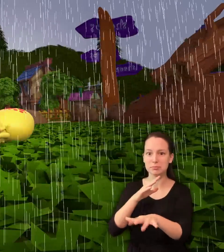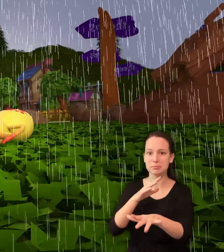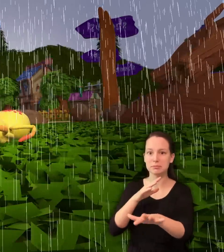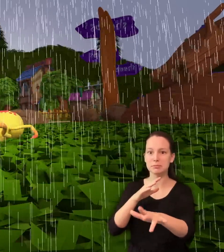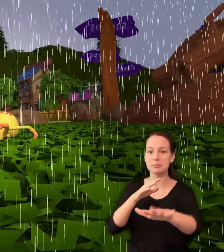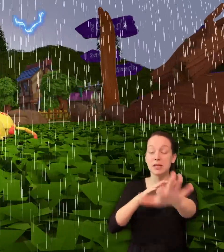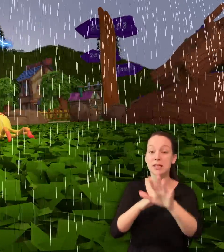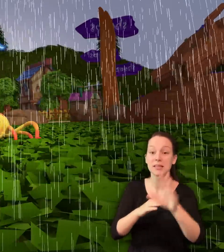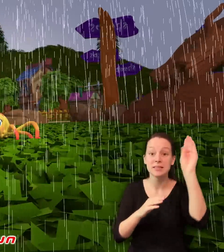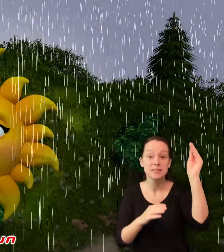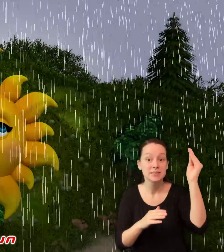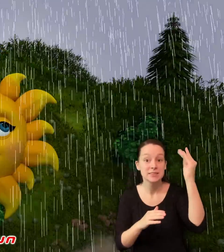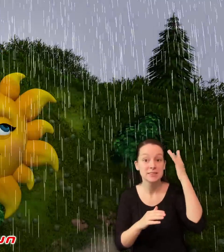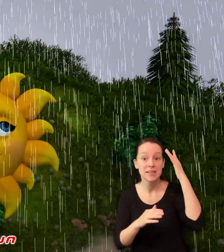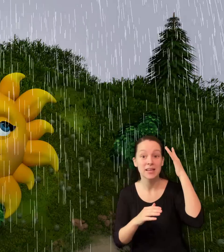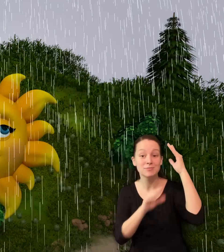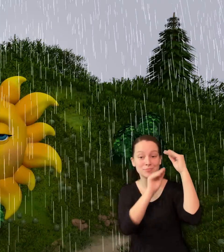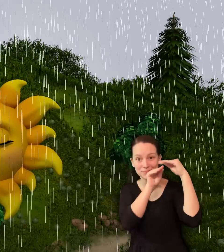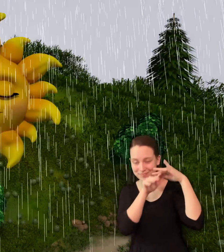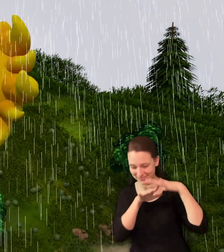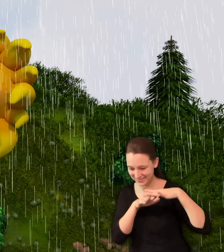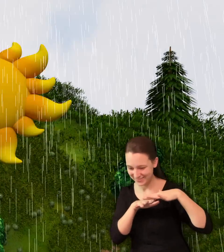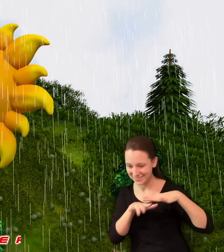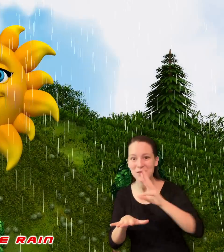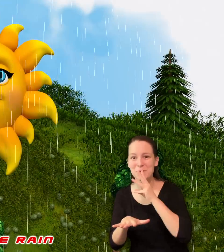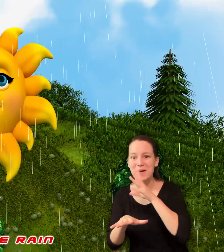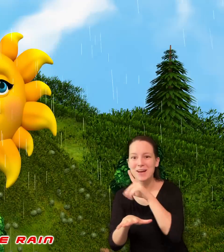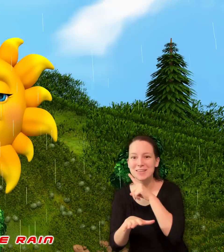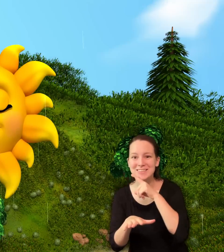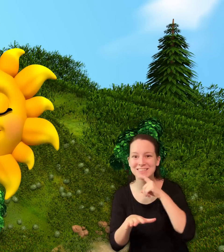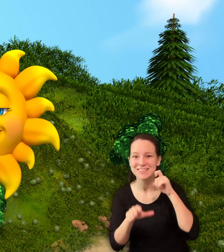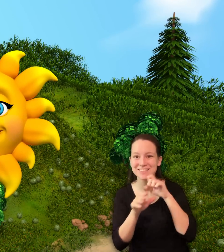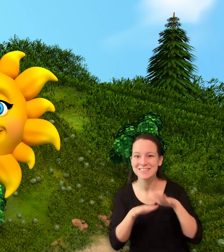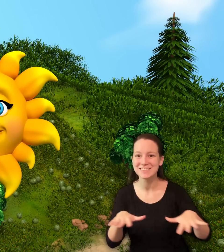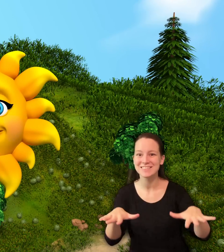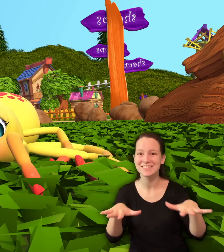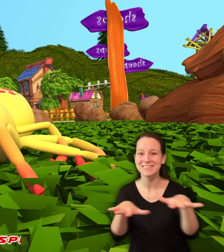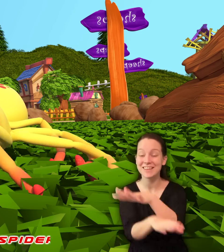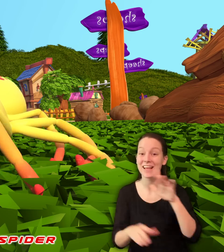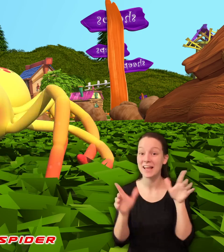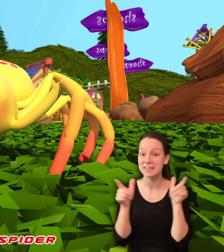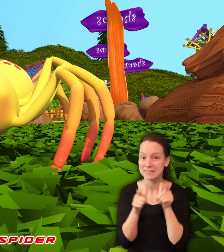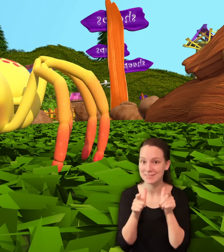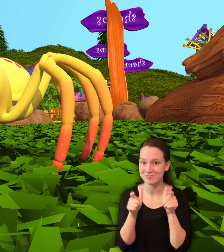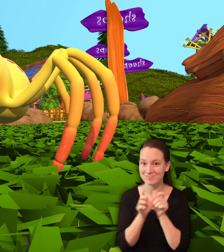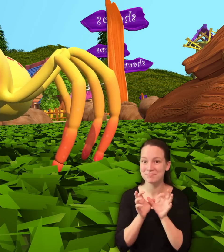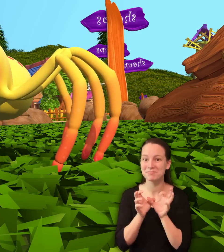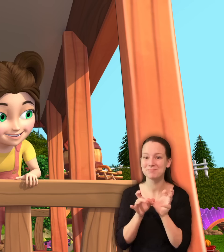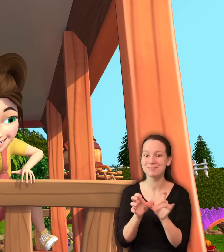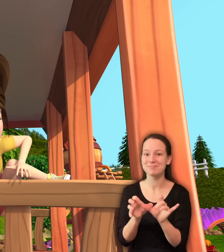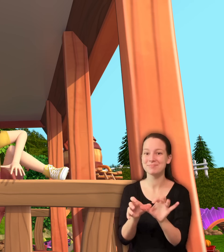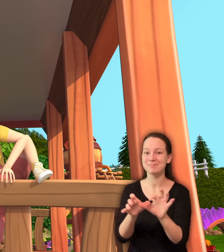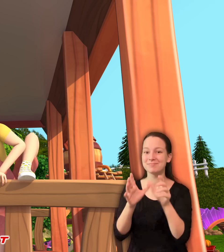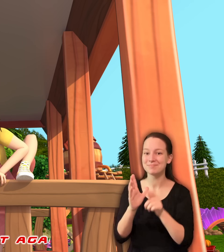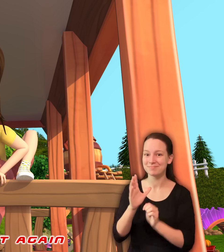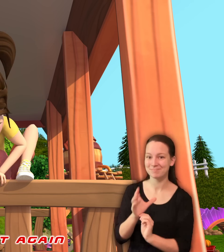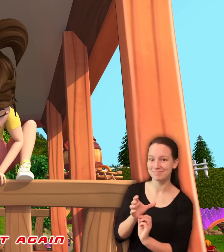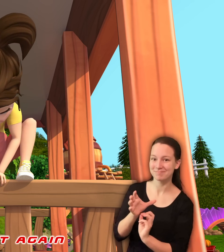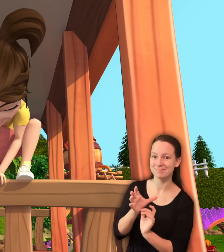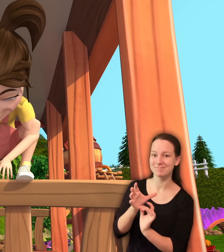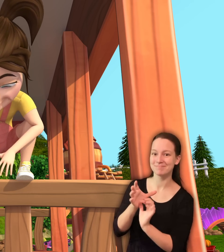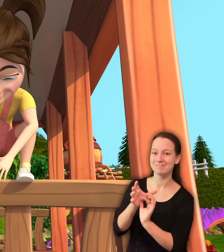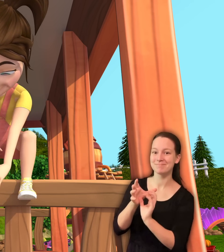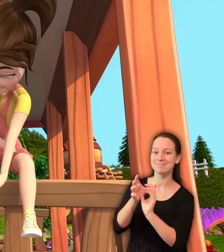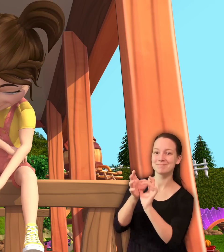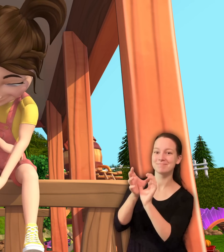out. Out came the sun and dried up all the rain. And the Incy Wincy Spider climbed up the spout